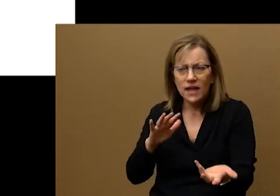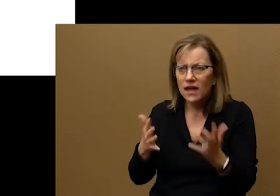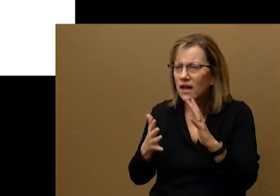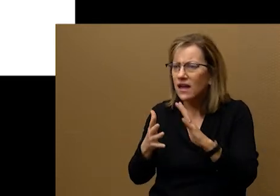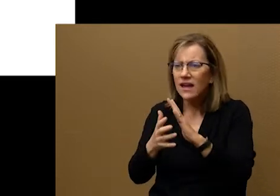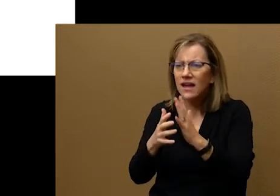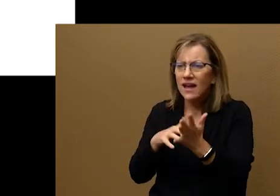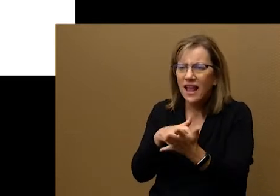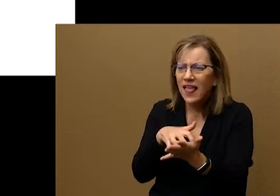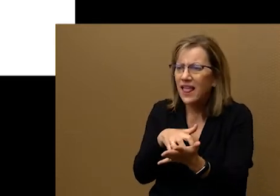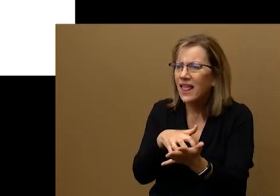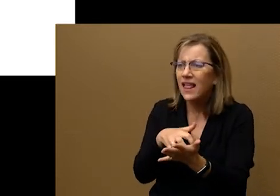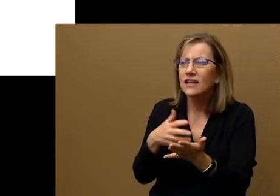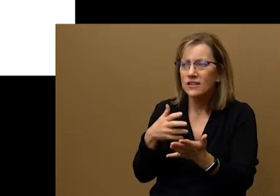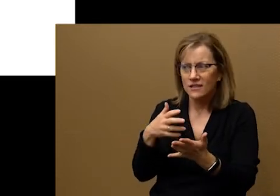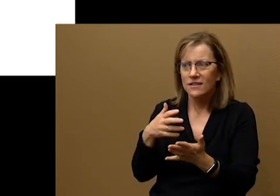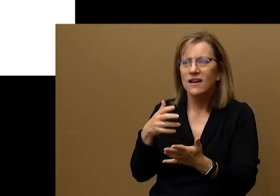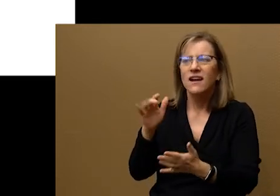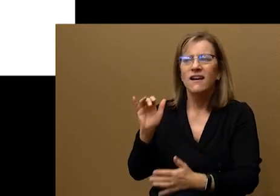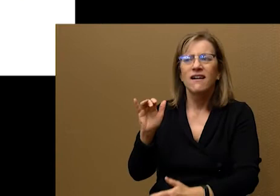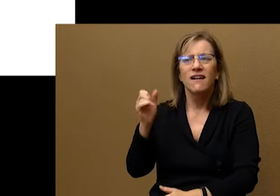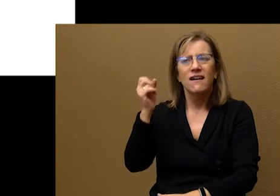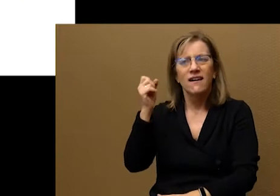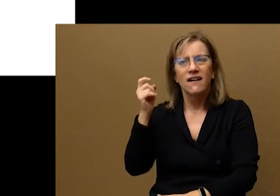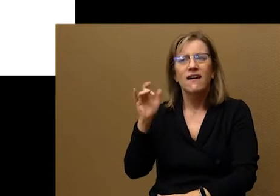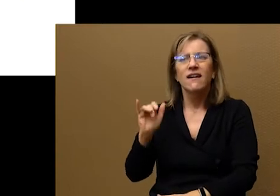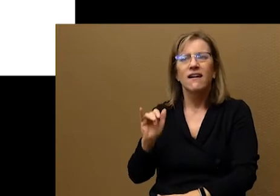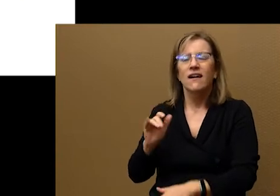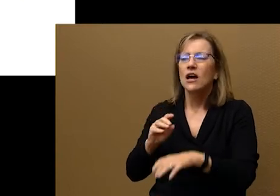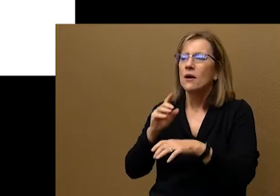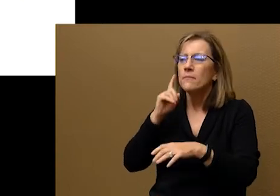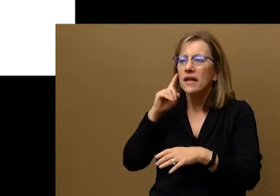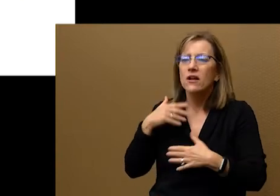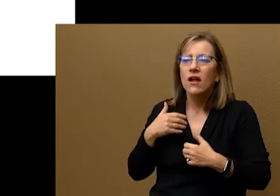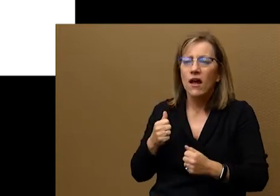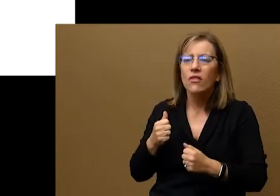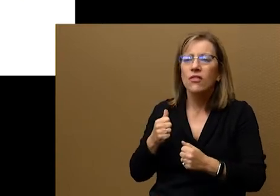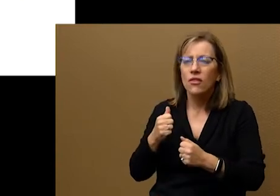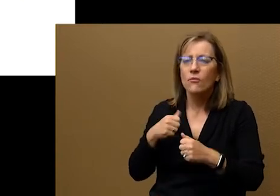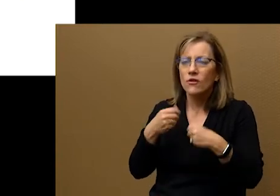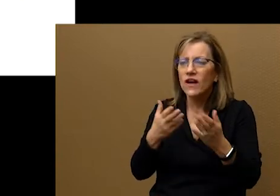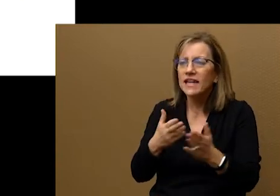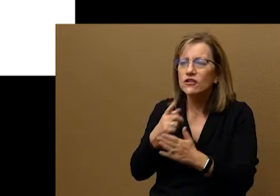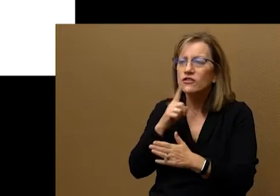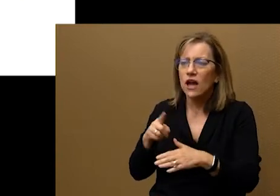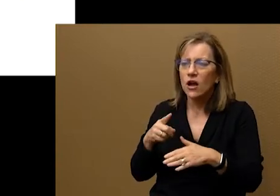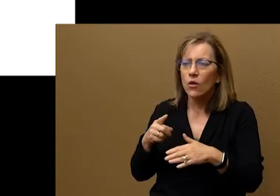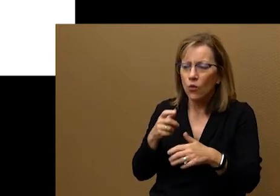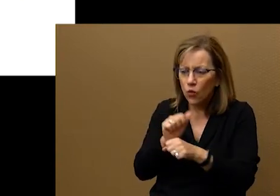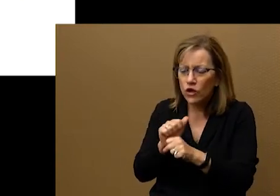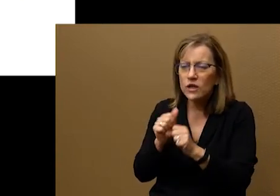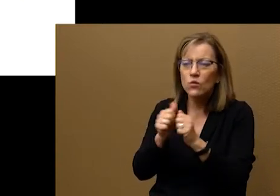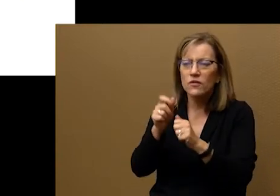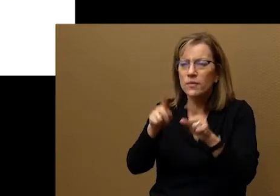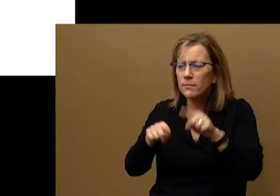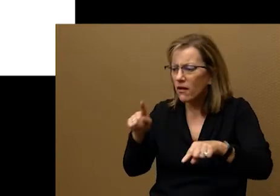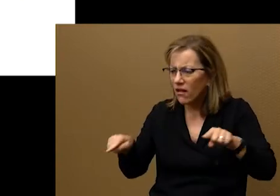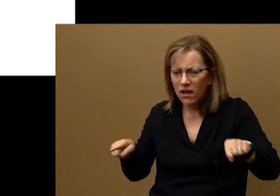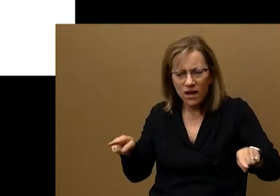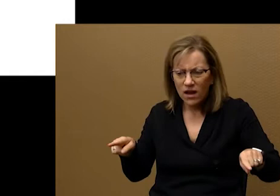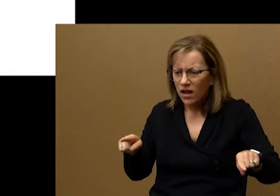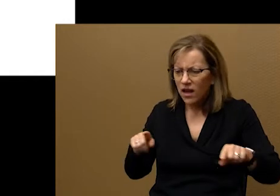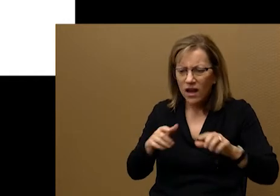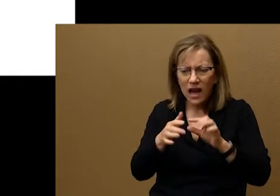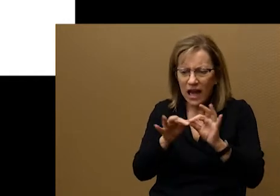You begin to see now where we're going, because mental health providers are working with people with all these problems, language and cognitive